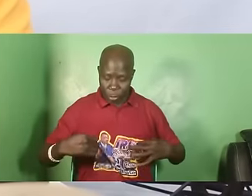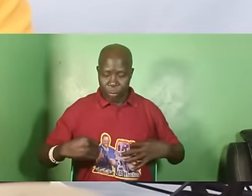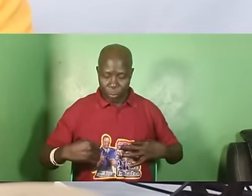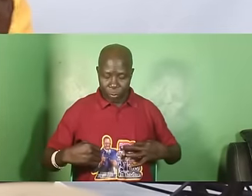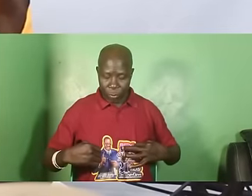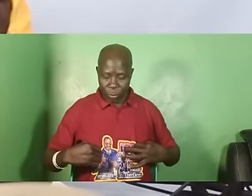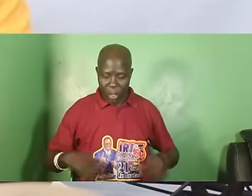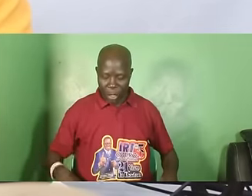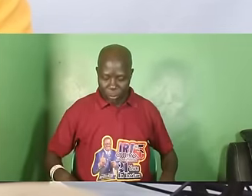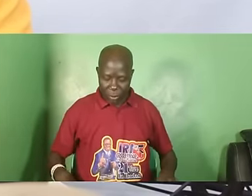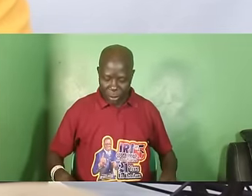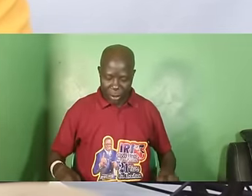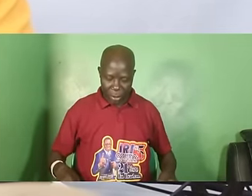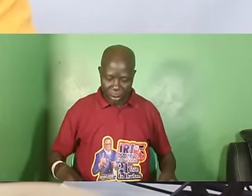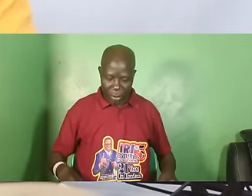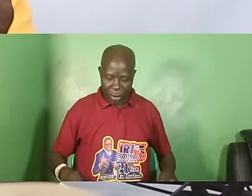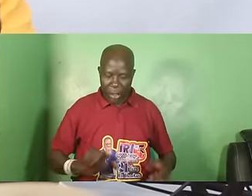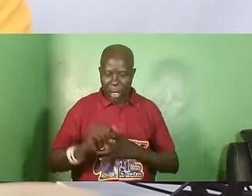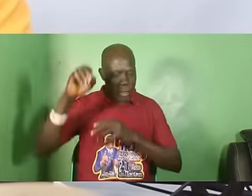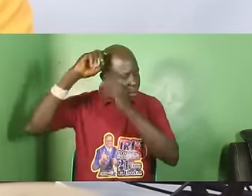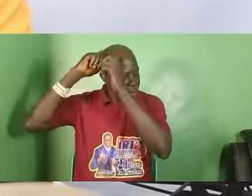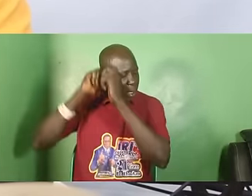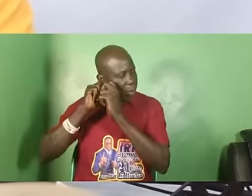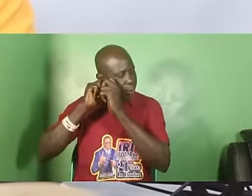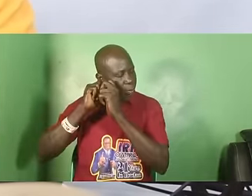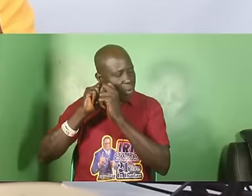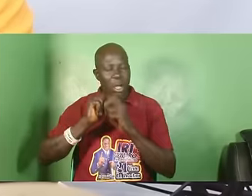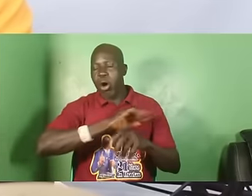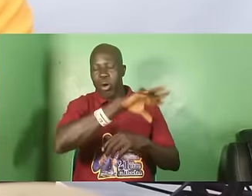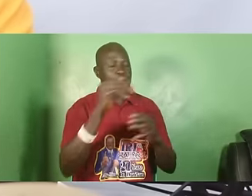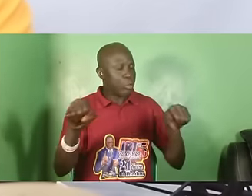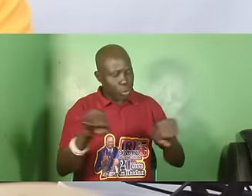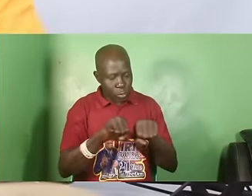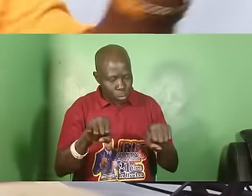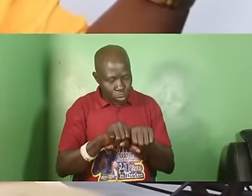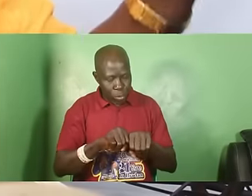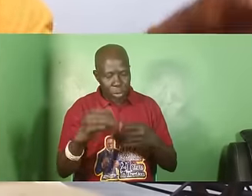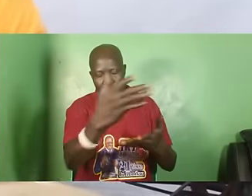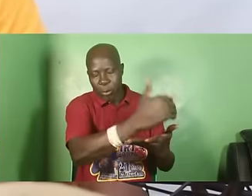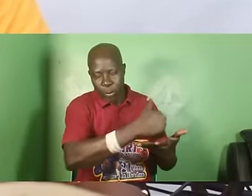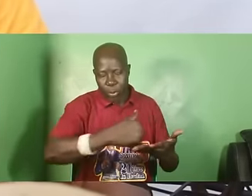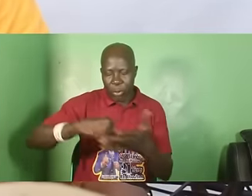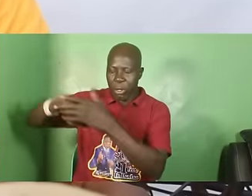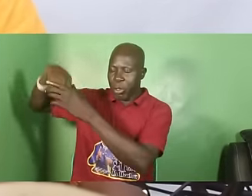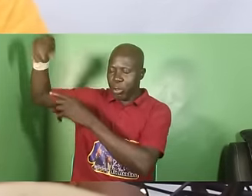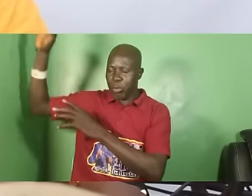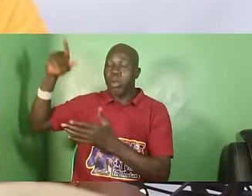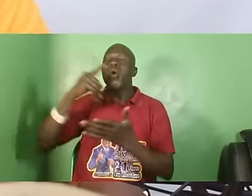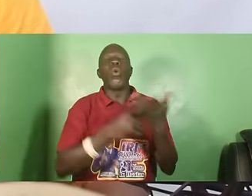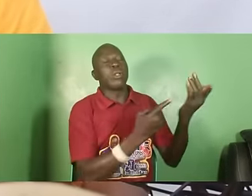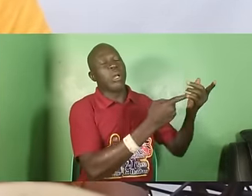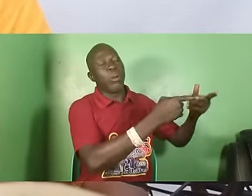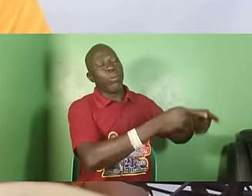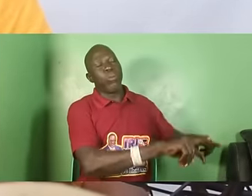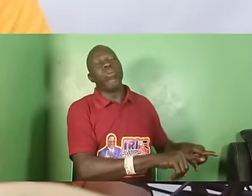clothes. Ati sokoto. His sneaker. Ati fila. His cap. Ati bata. His shoe. When they pull up. They took it off. Kilo shele.